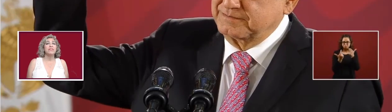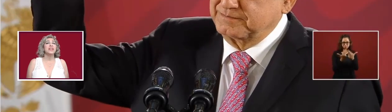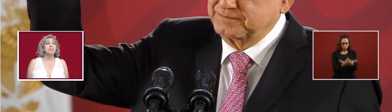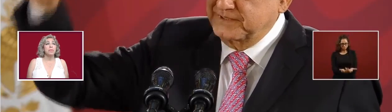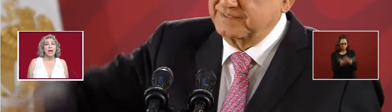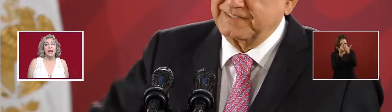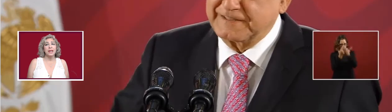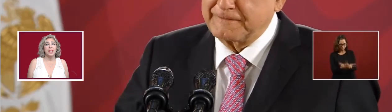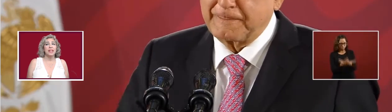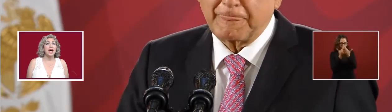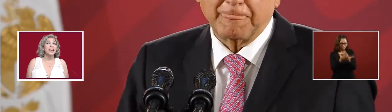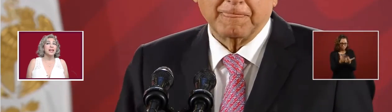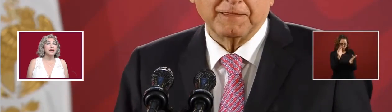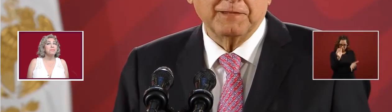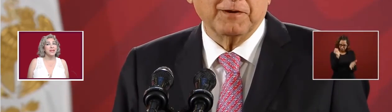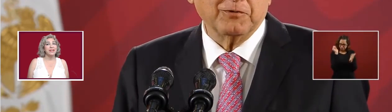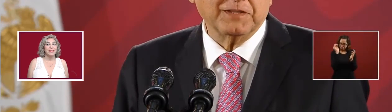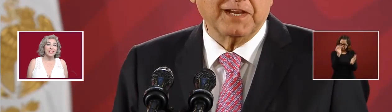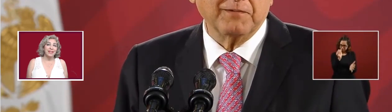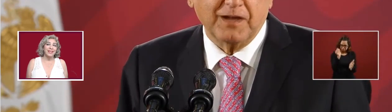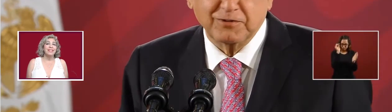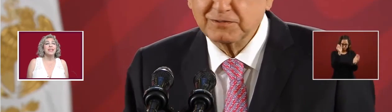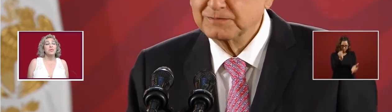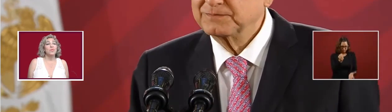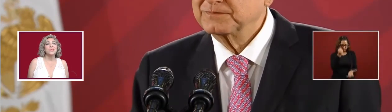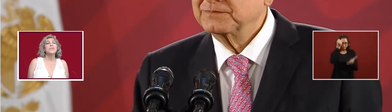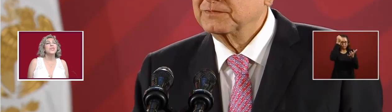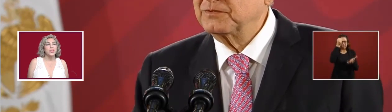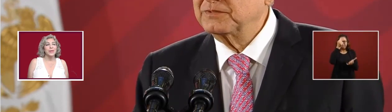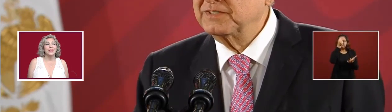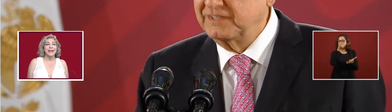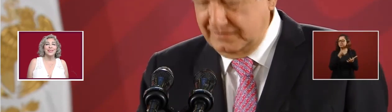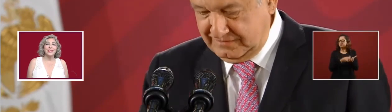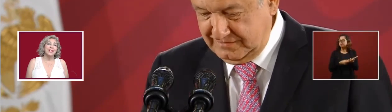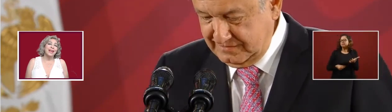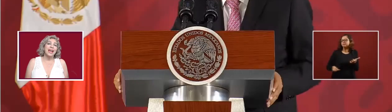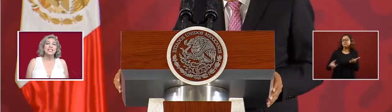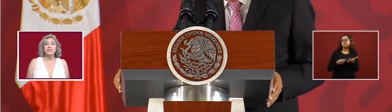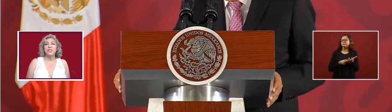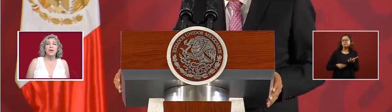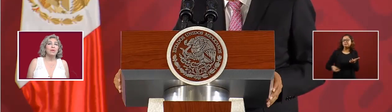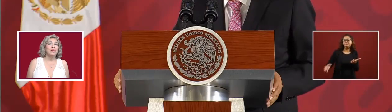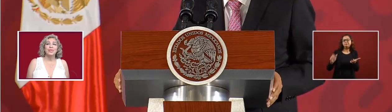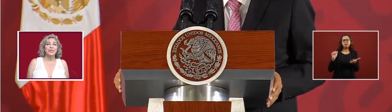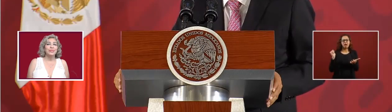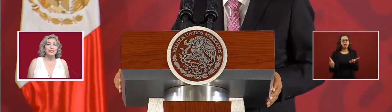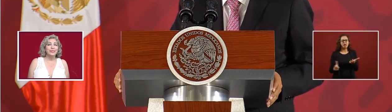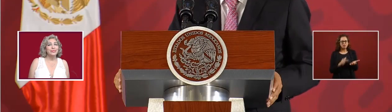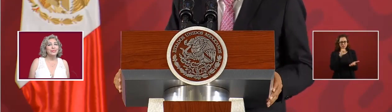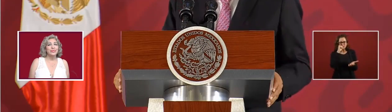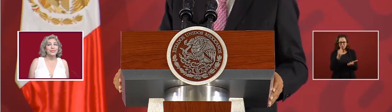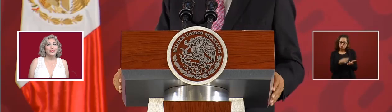they figured if they got a lot up there, then some would trickle down. As if though,